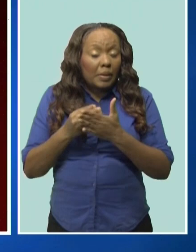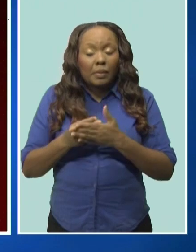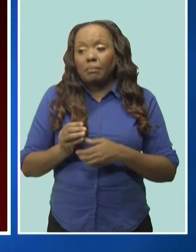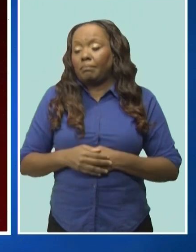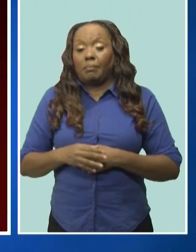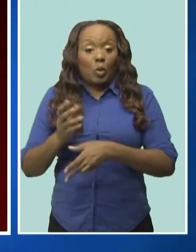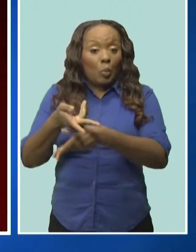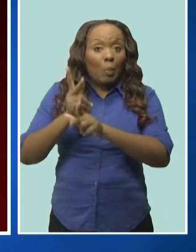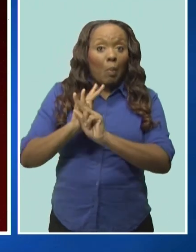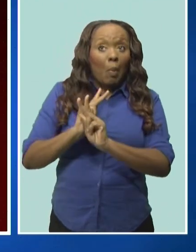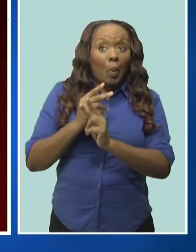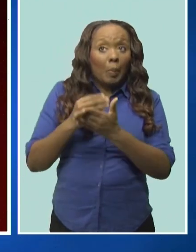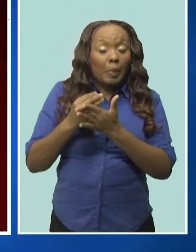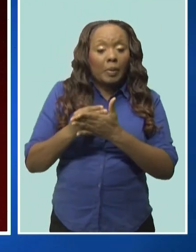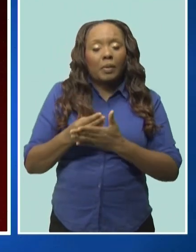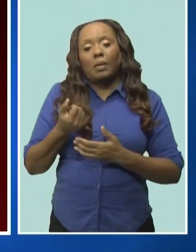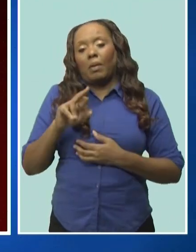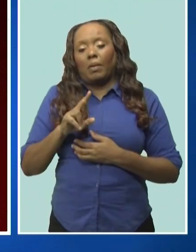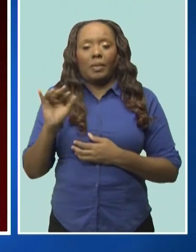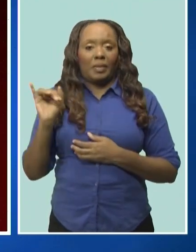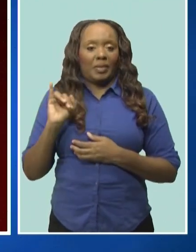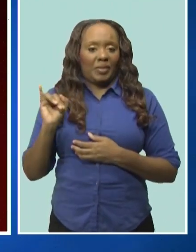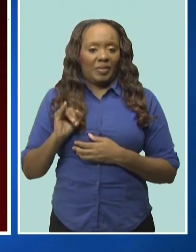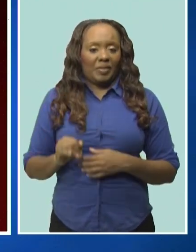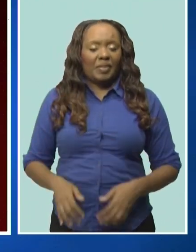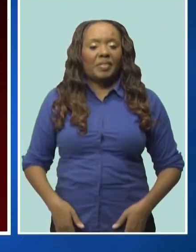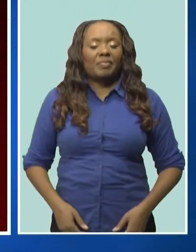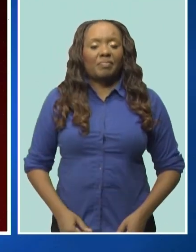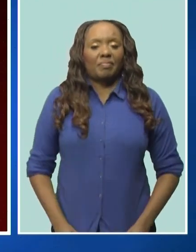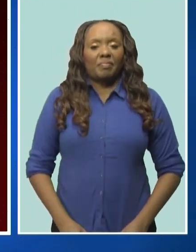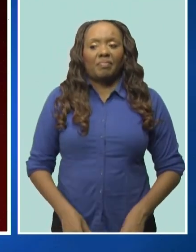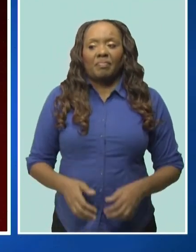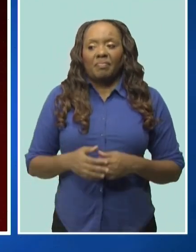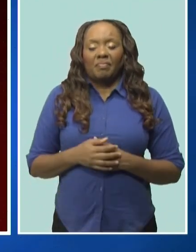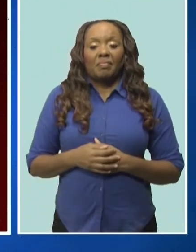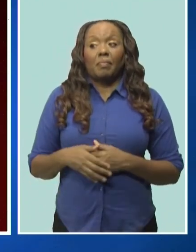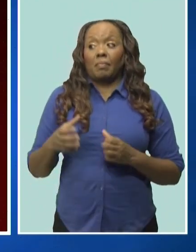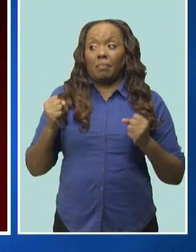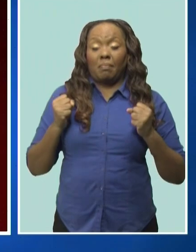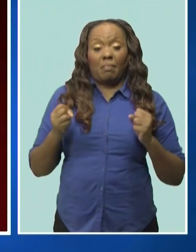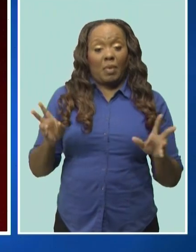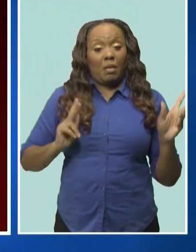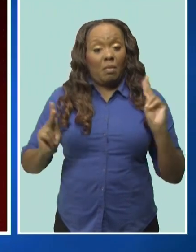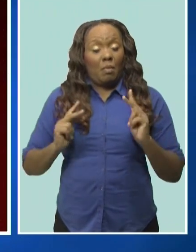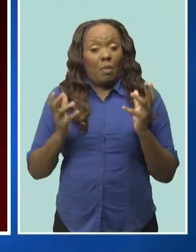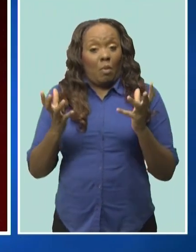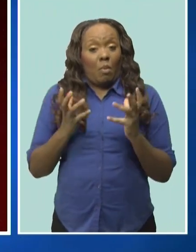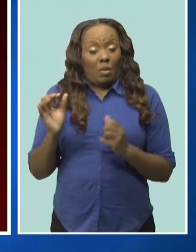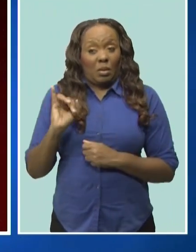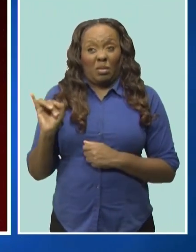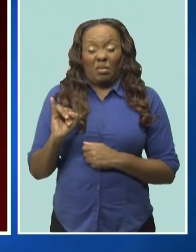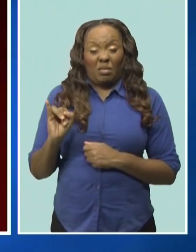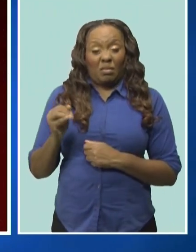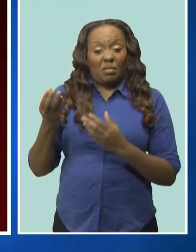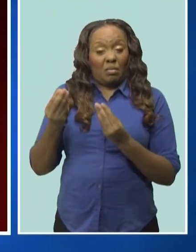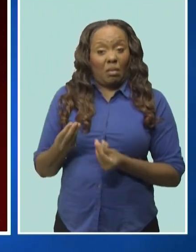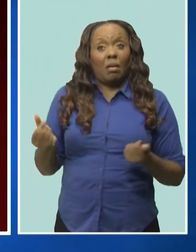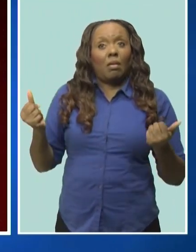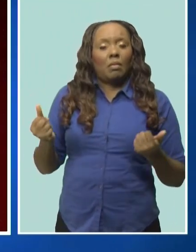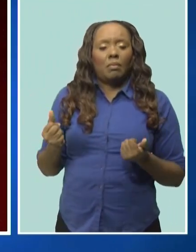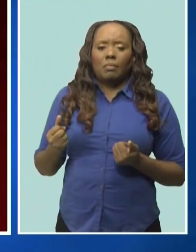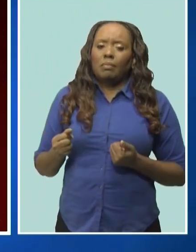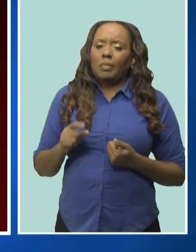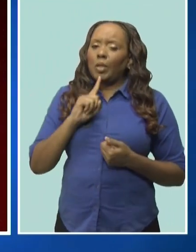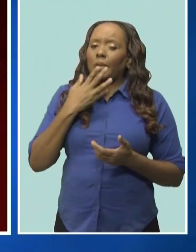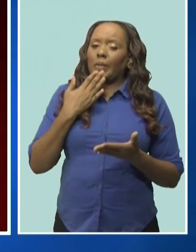funds, or you can go to insurance. Many more people are looking to insurance to solve this, and that is a good thing. And